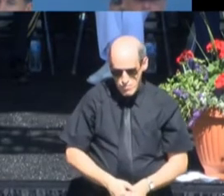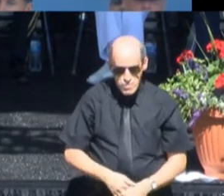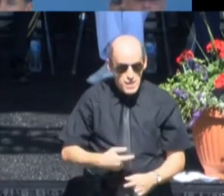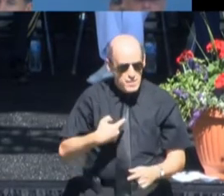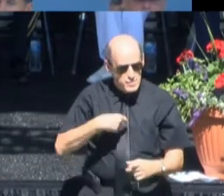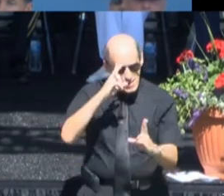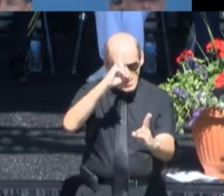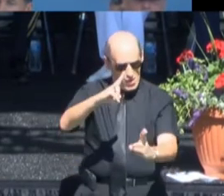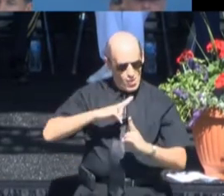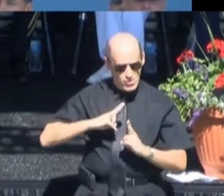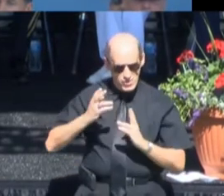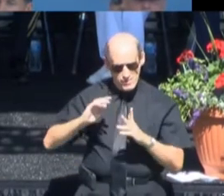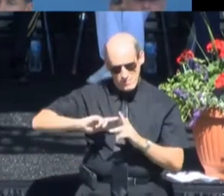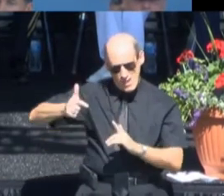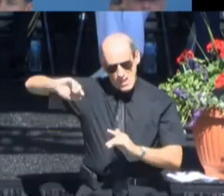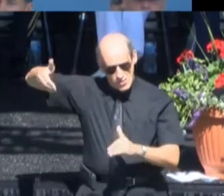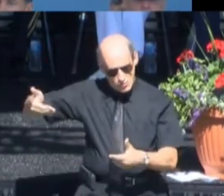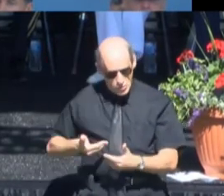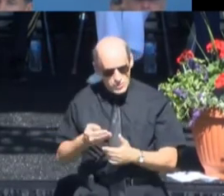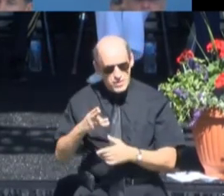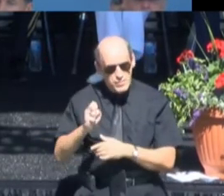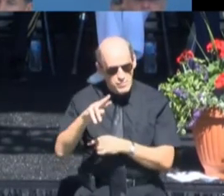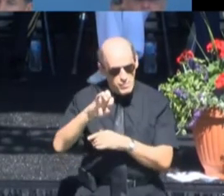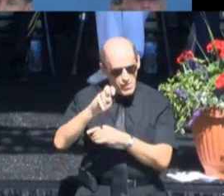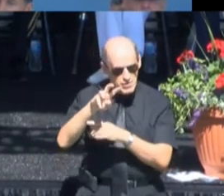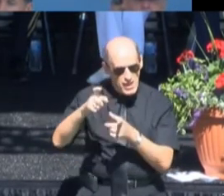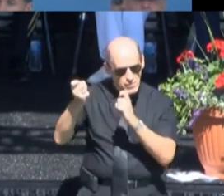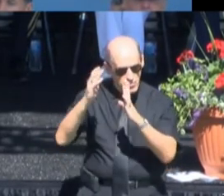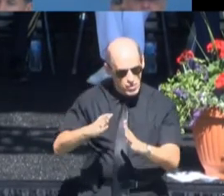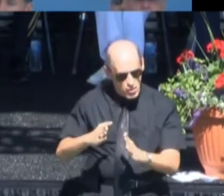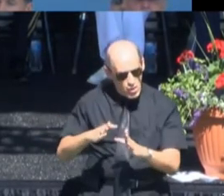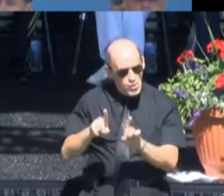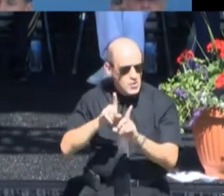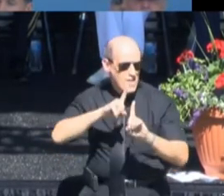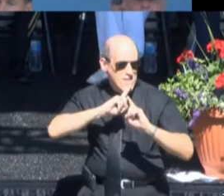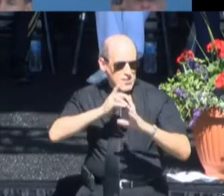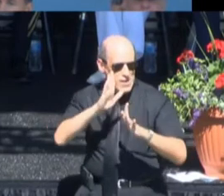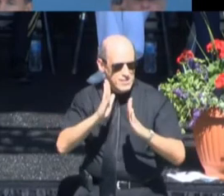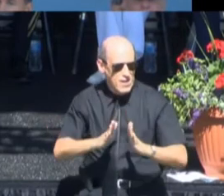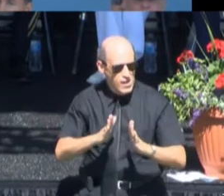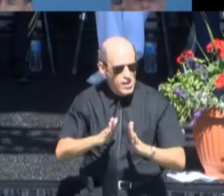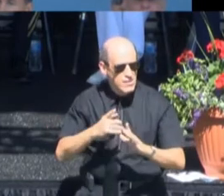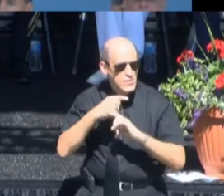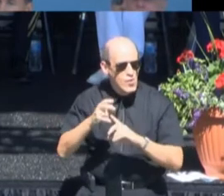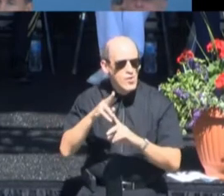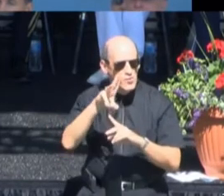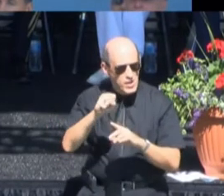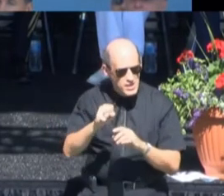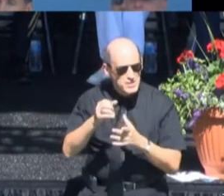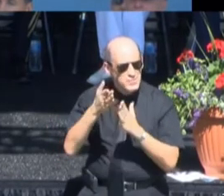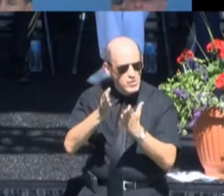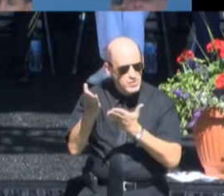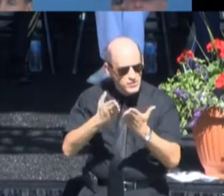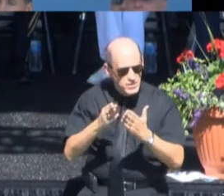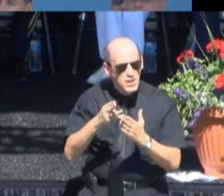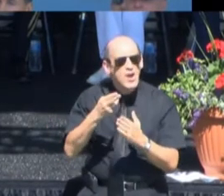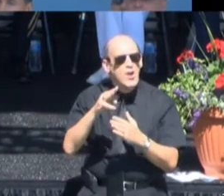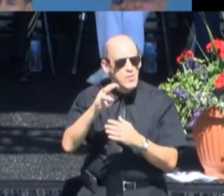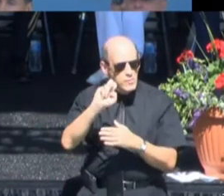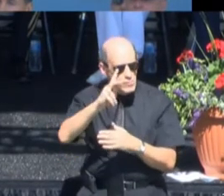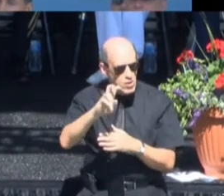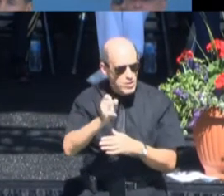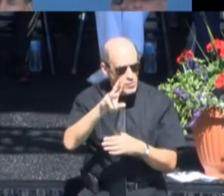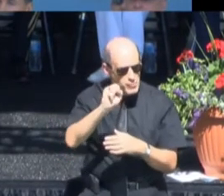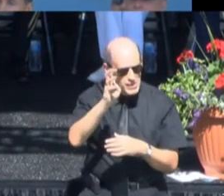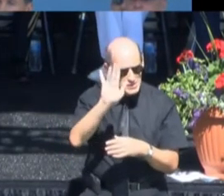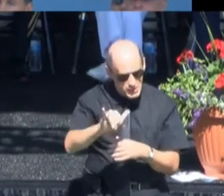It is my honor to introduce the Maritime Administrator and the Commandant of the United States Maritime Service, the Honorable Mark Busby, Kings